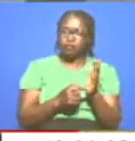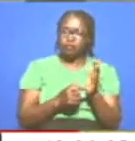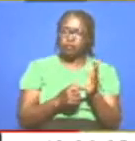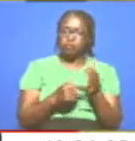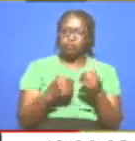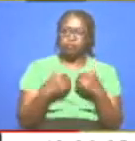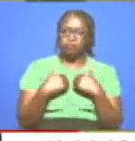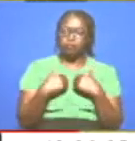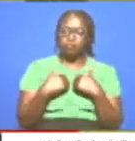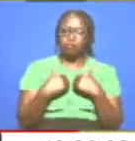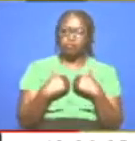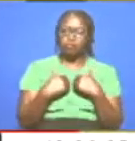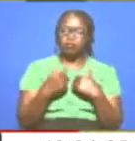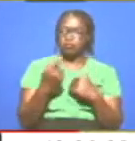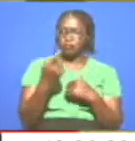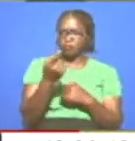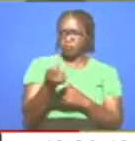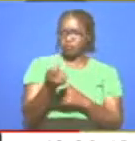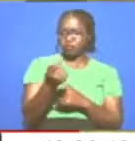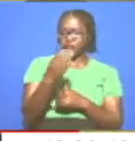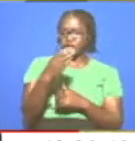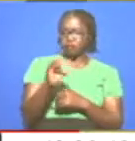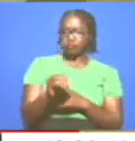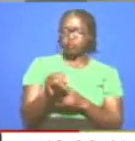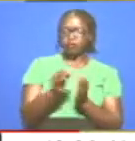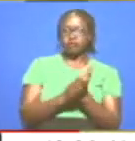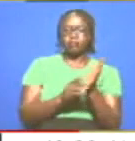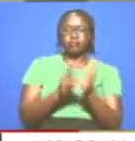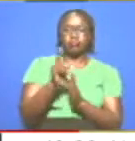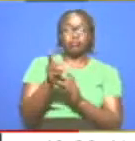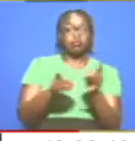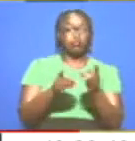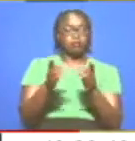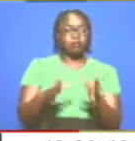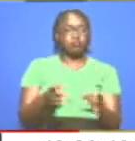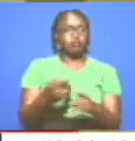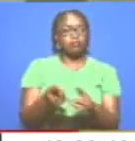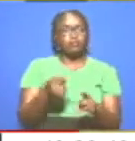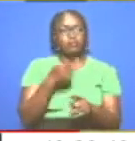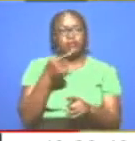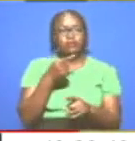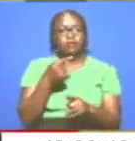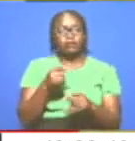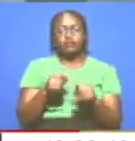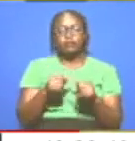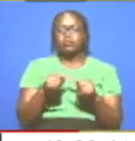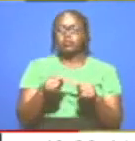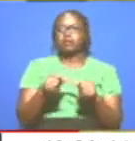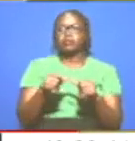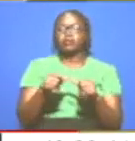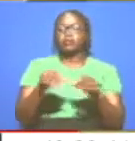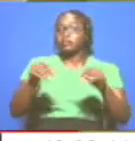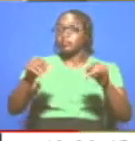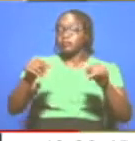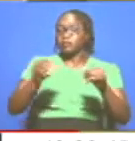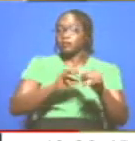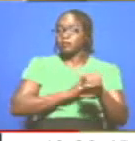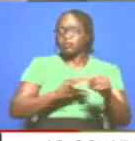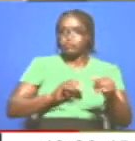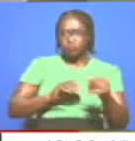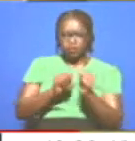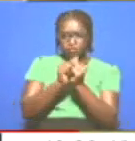few CEOs and even development directors. But as I said, that will go on merit. We committee will sit together,